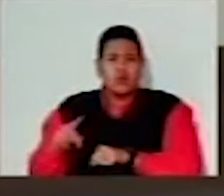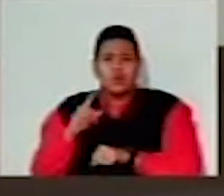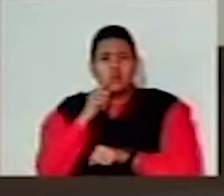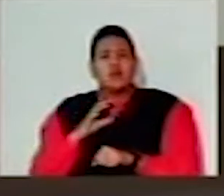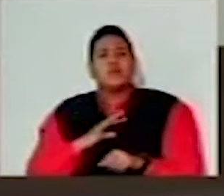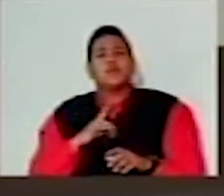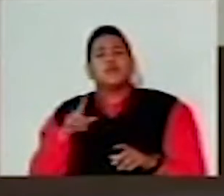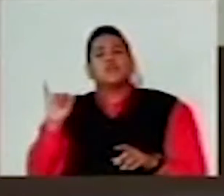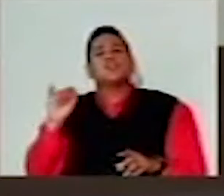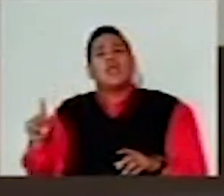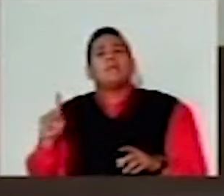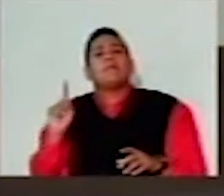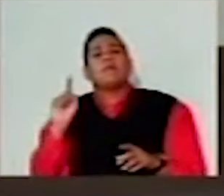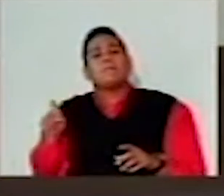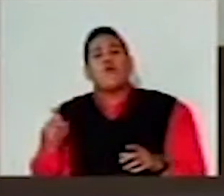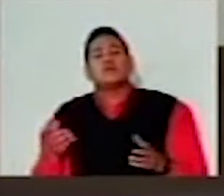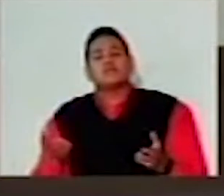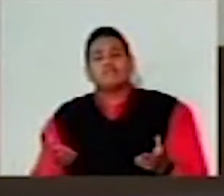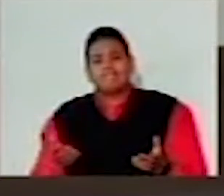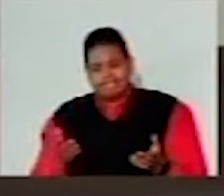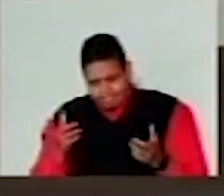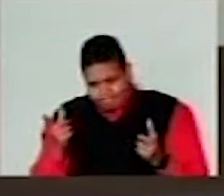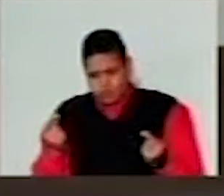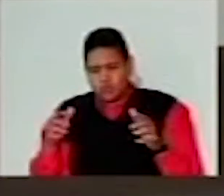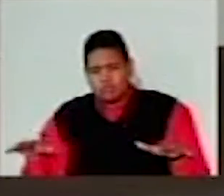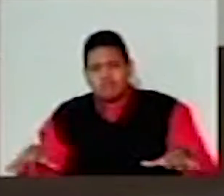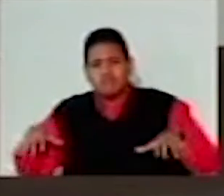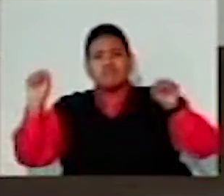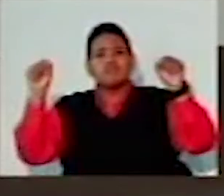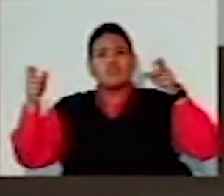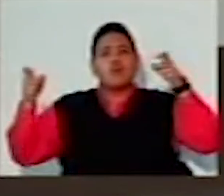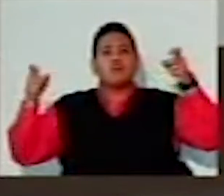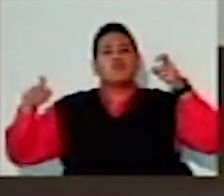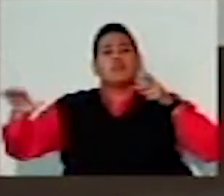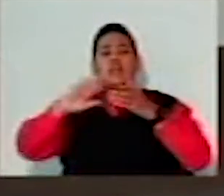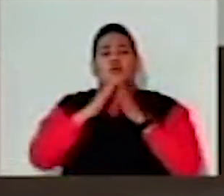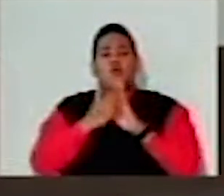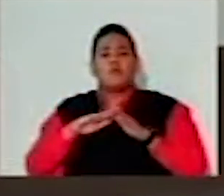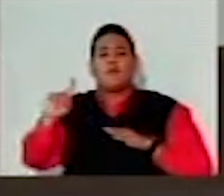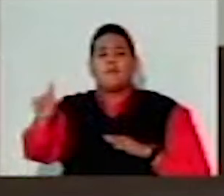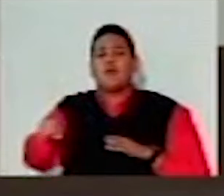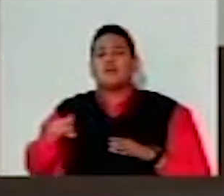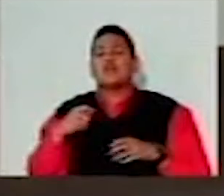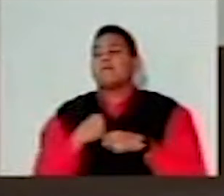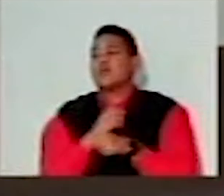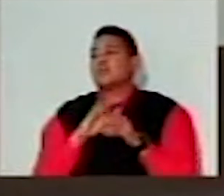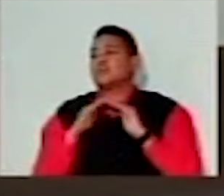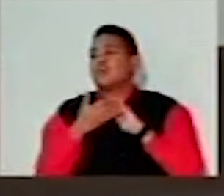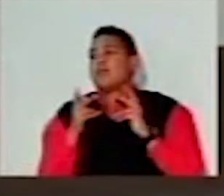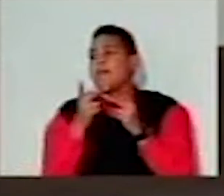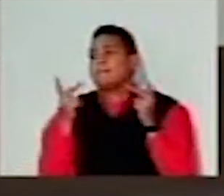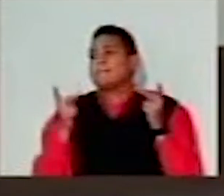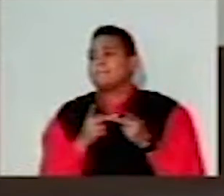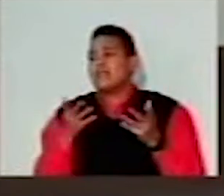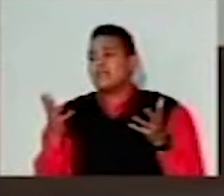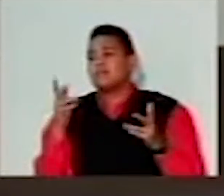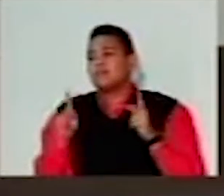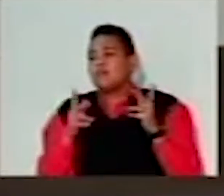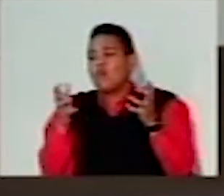the JPs, must step up to the plate and take back control of their communities and make Jamaica the place we want it